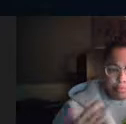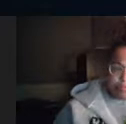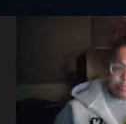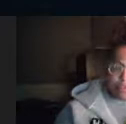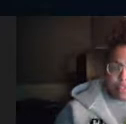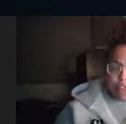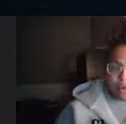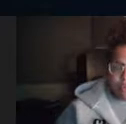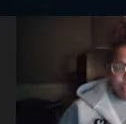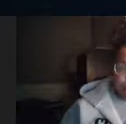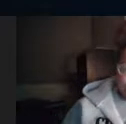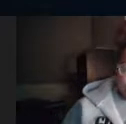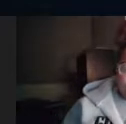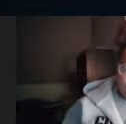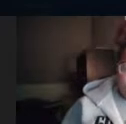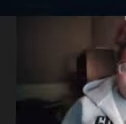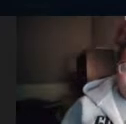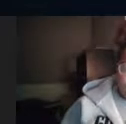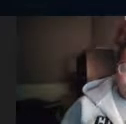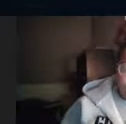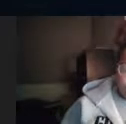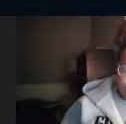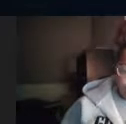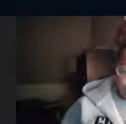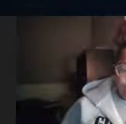Excuse me. And that was really to